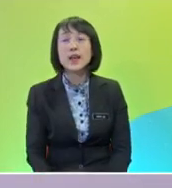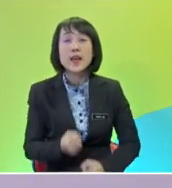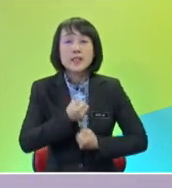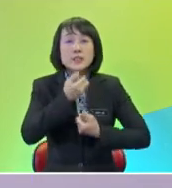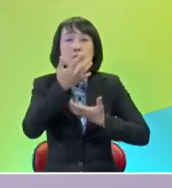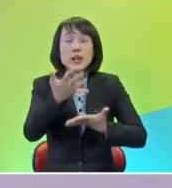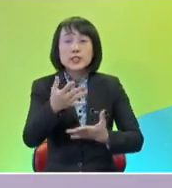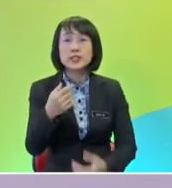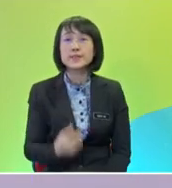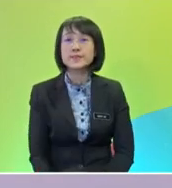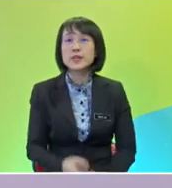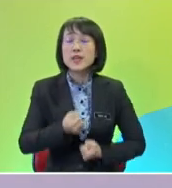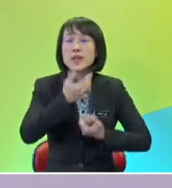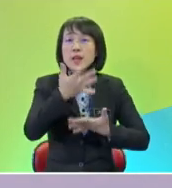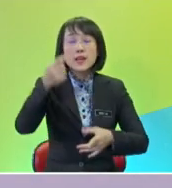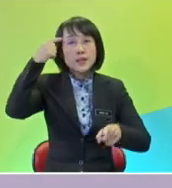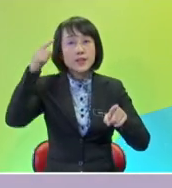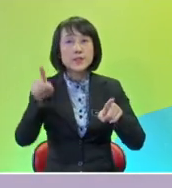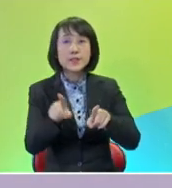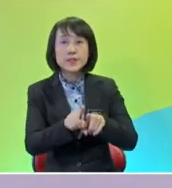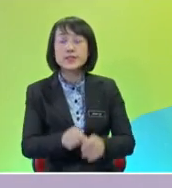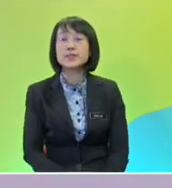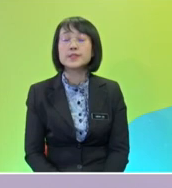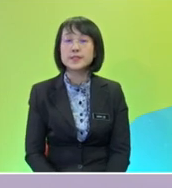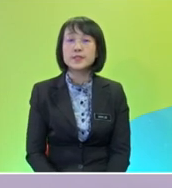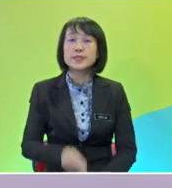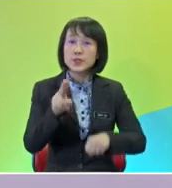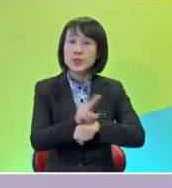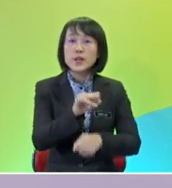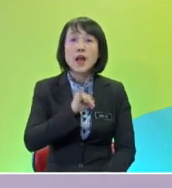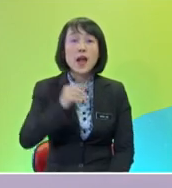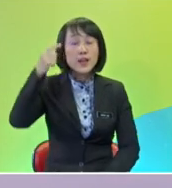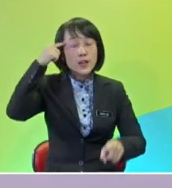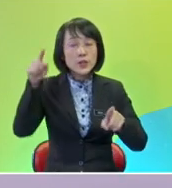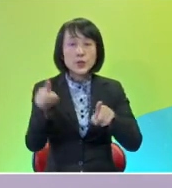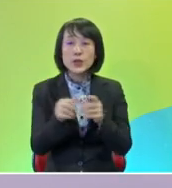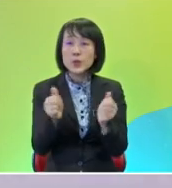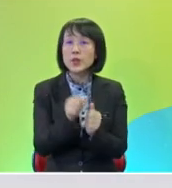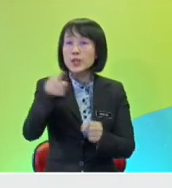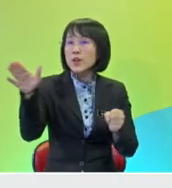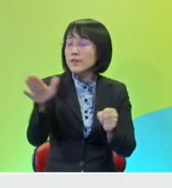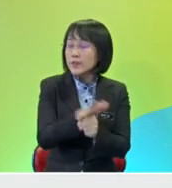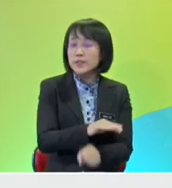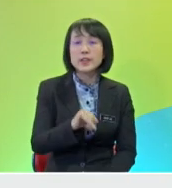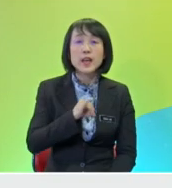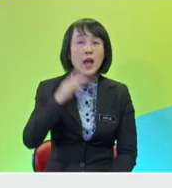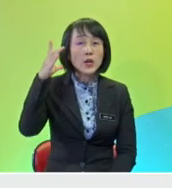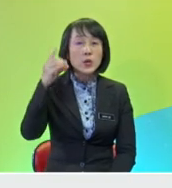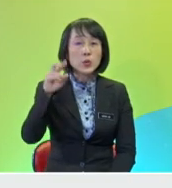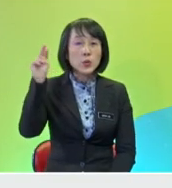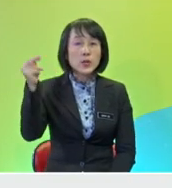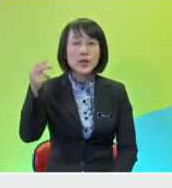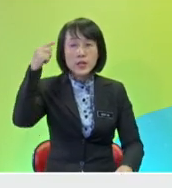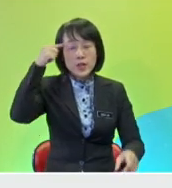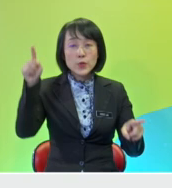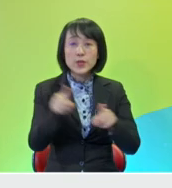Mm-hmm. When you're expressing agreement, you use, I agree with you fully. I couldn't agree with you more. That's